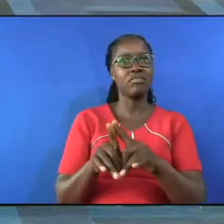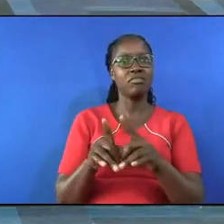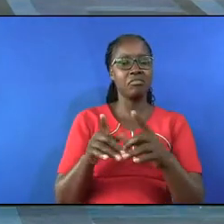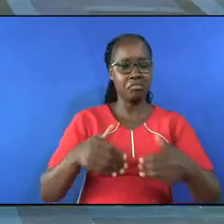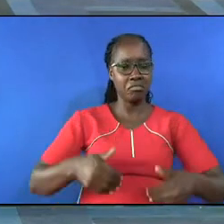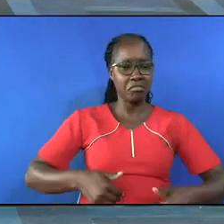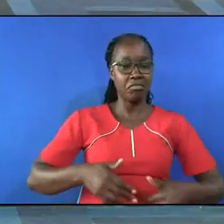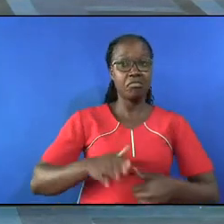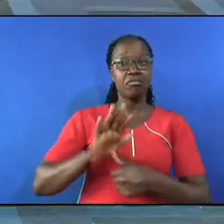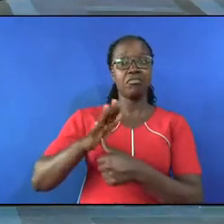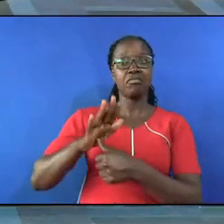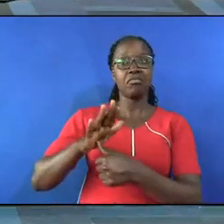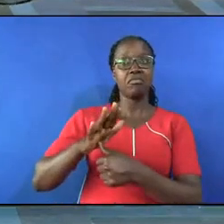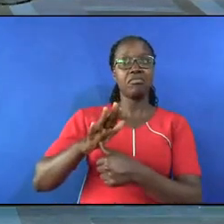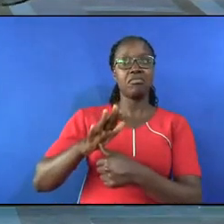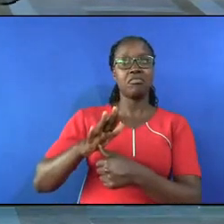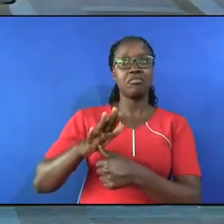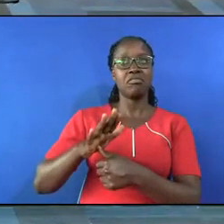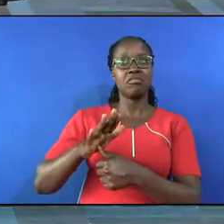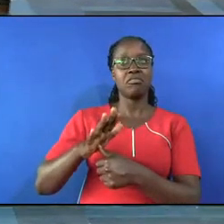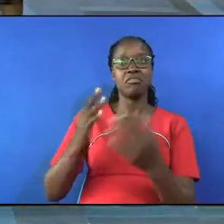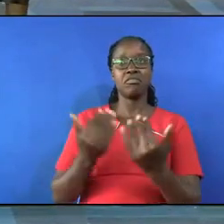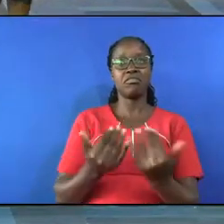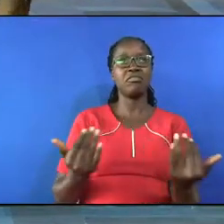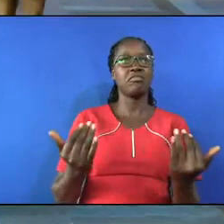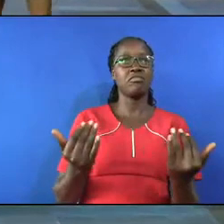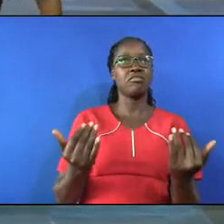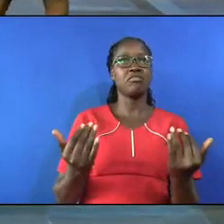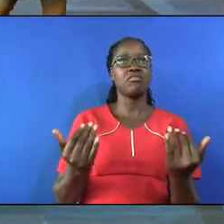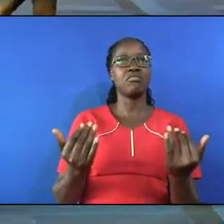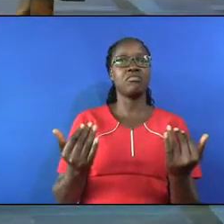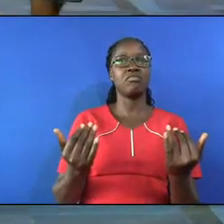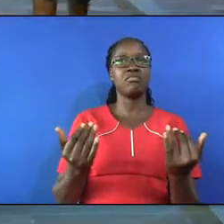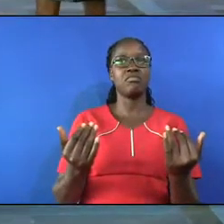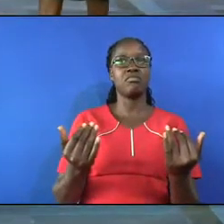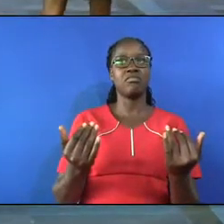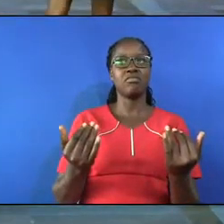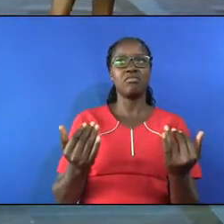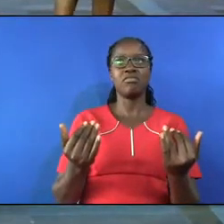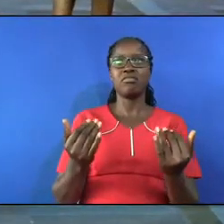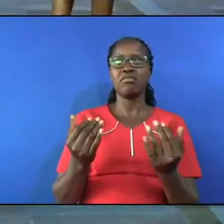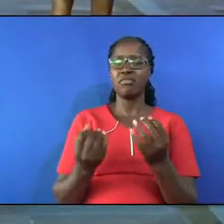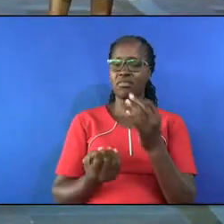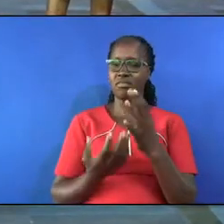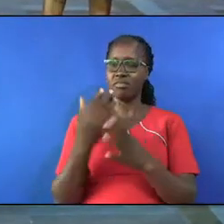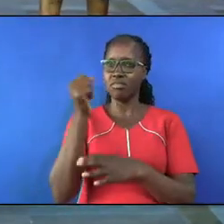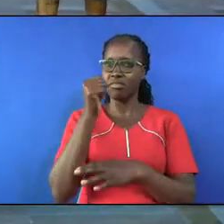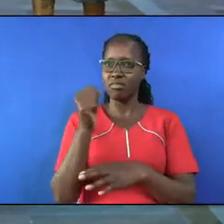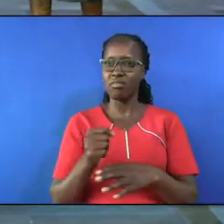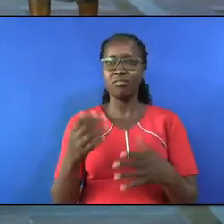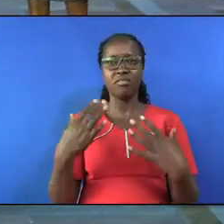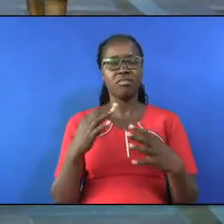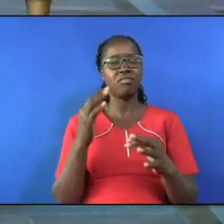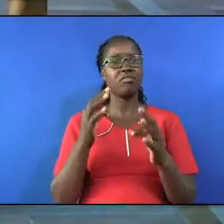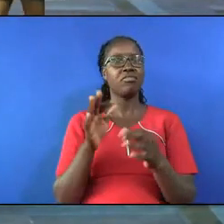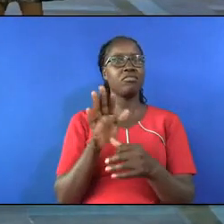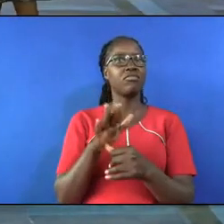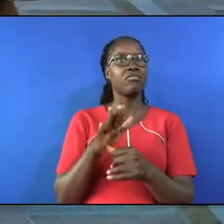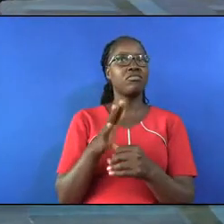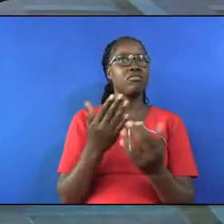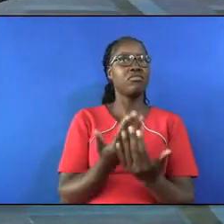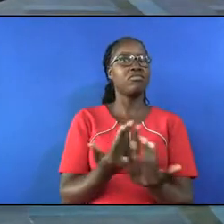ambassadors, I'm also speaking to us. These children, by the way, look up to elderly people. If you're an ambassador,